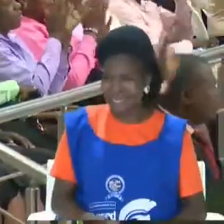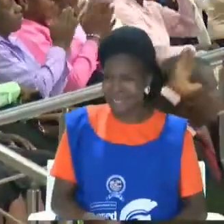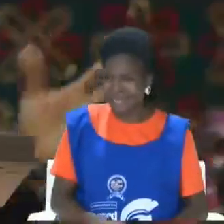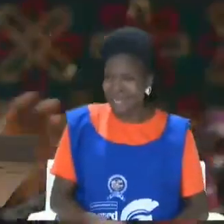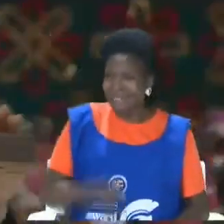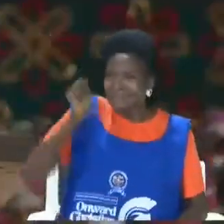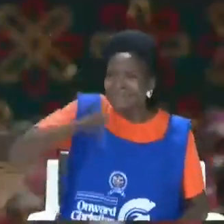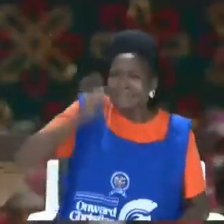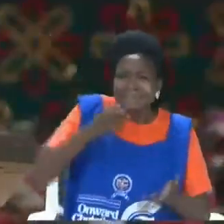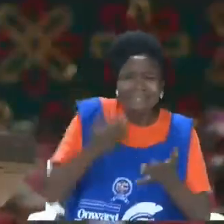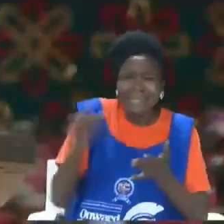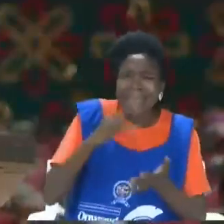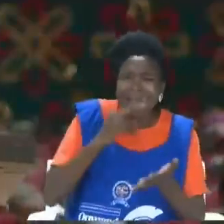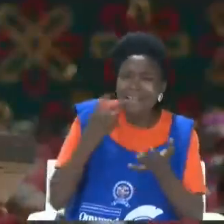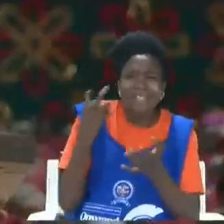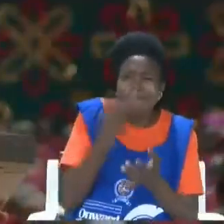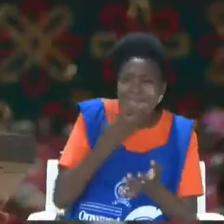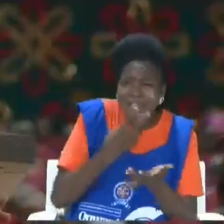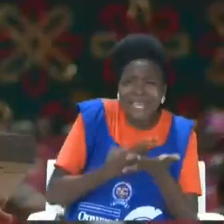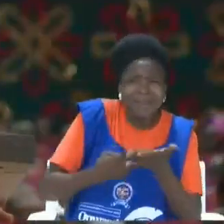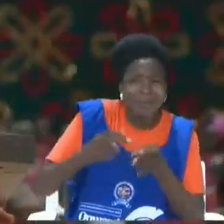They were speaking in tongues.